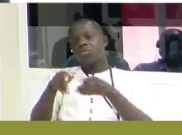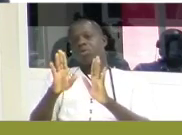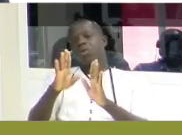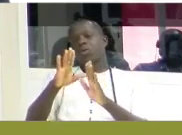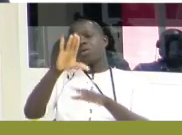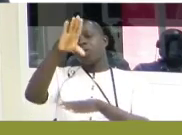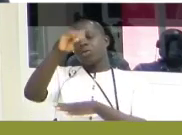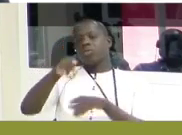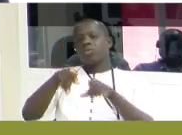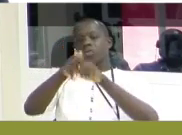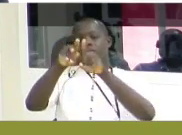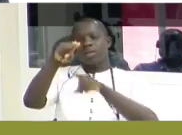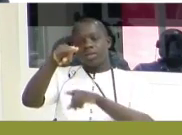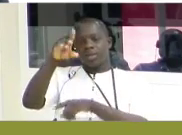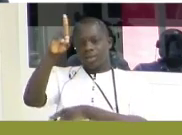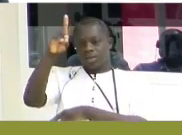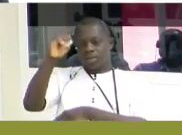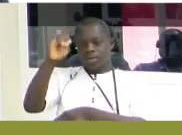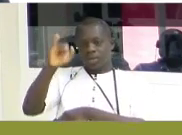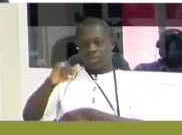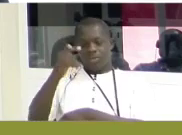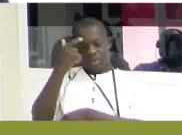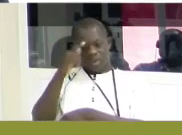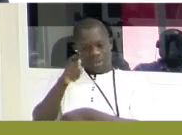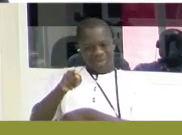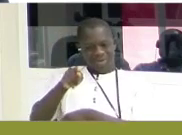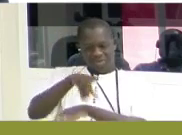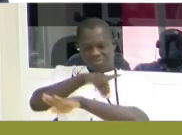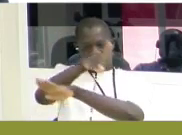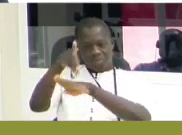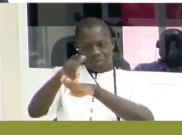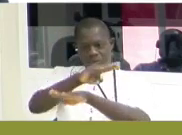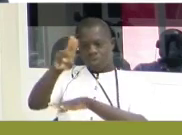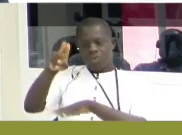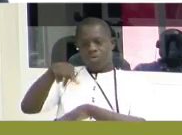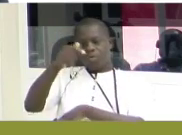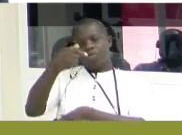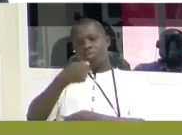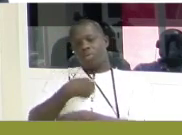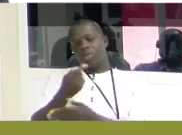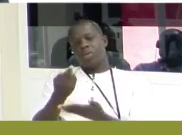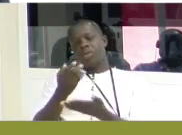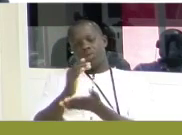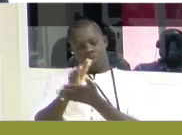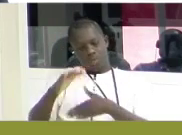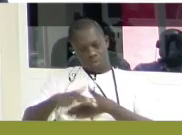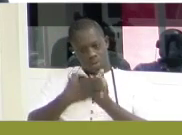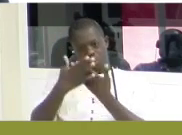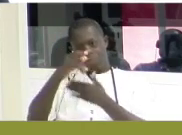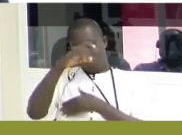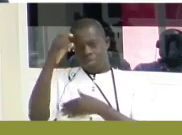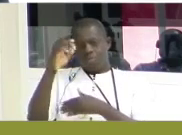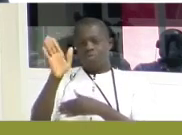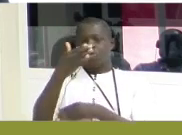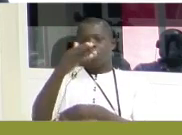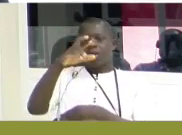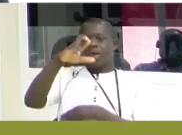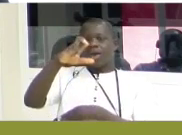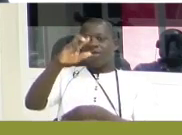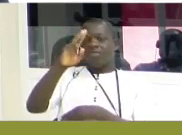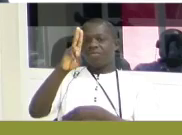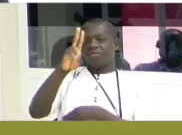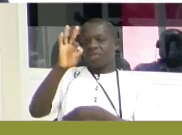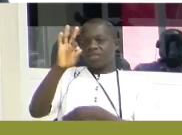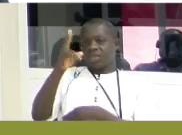I said, this is not the place for me, despite the fact that I like the profession, but it's better I move on. So I then picked up that job at RVTH as the communications